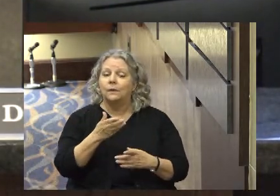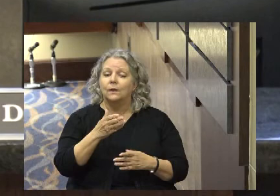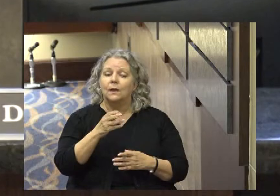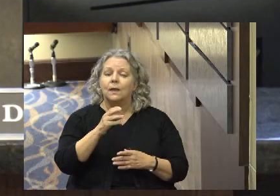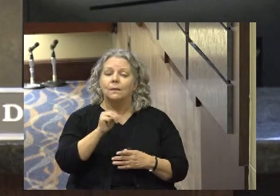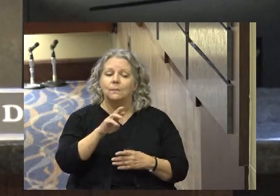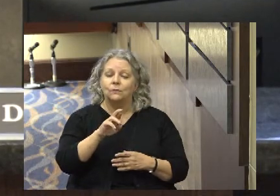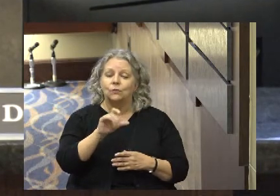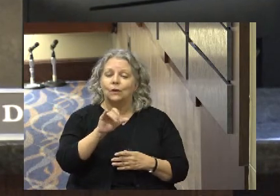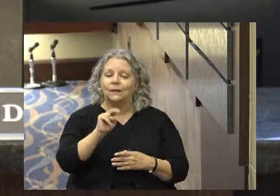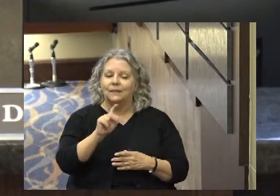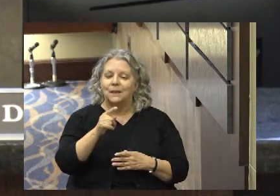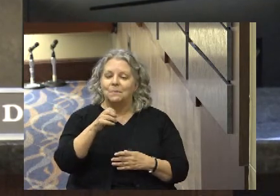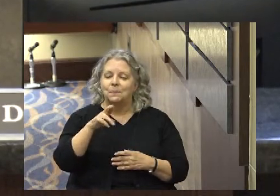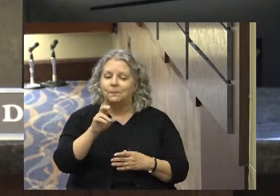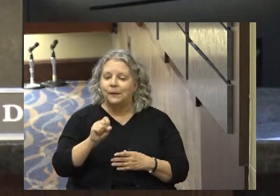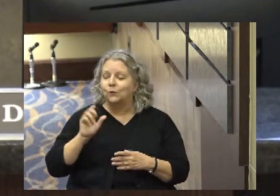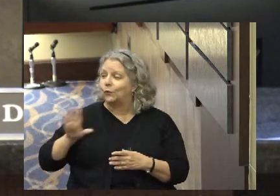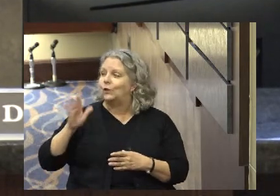birthday.